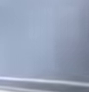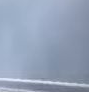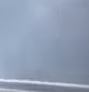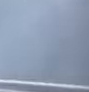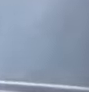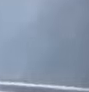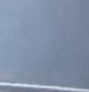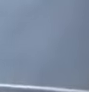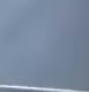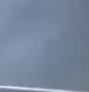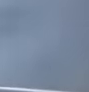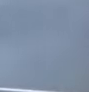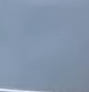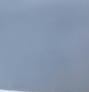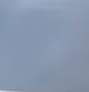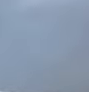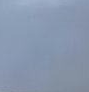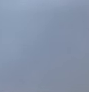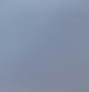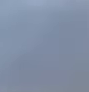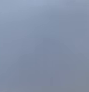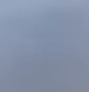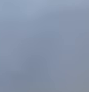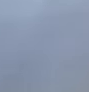Vodi, vodi, anzanga